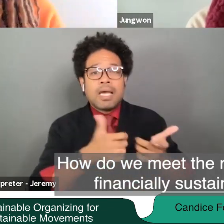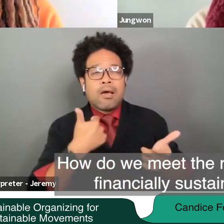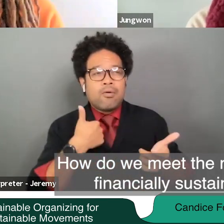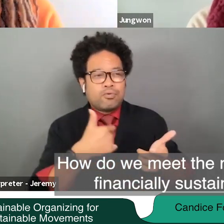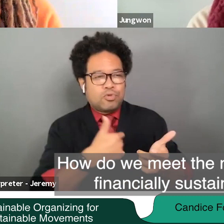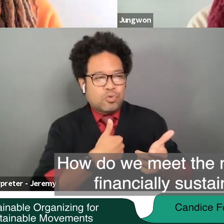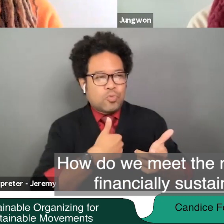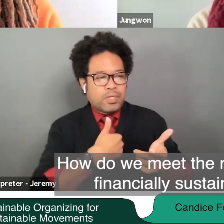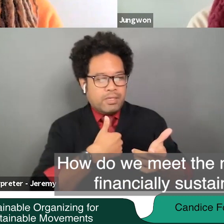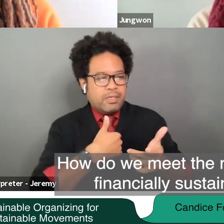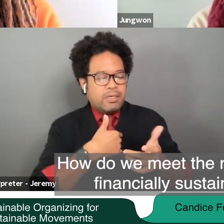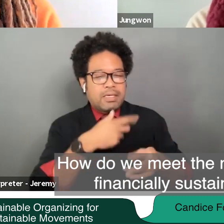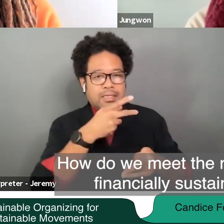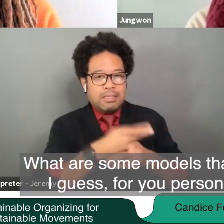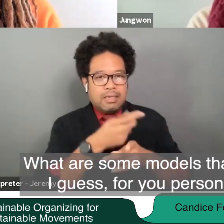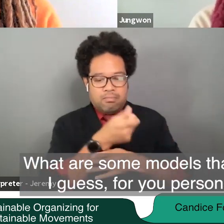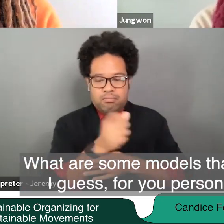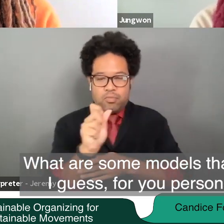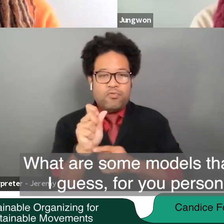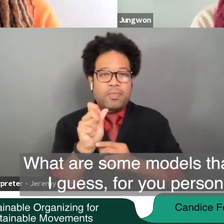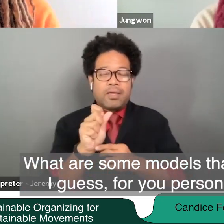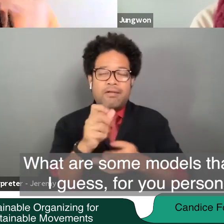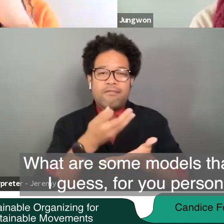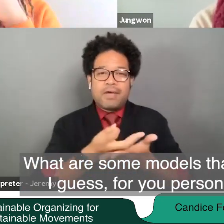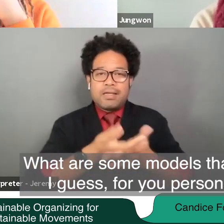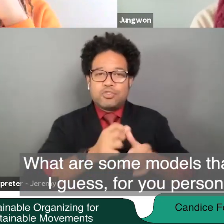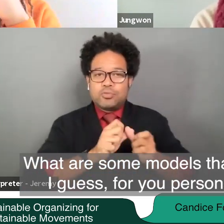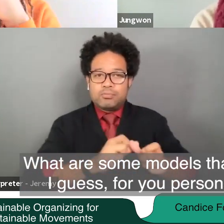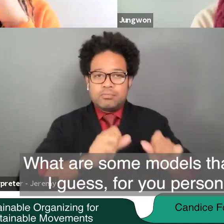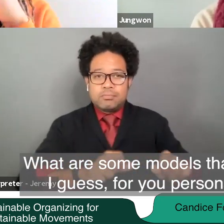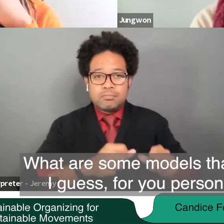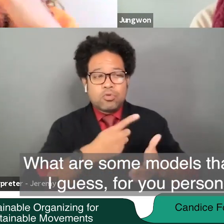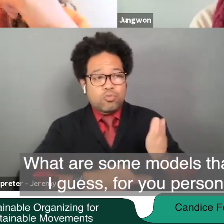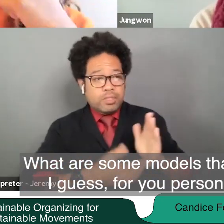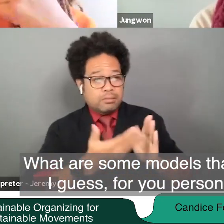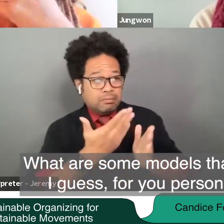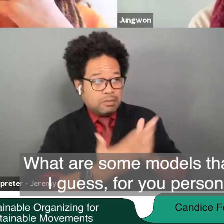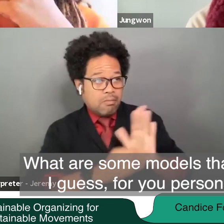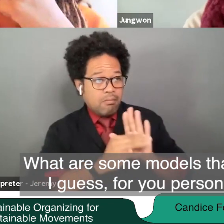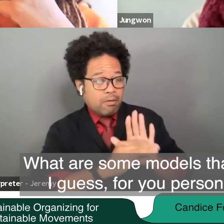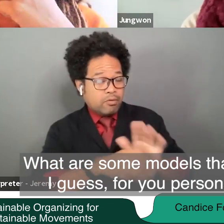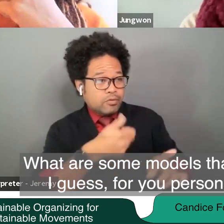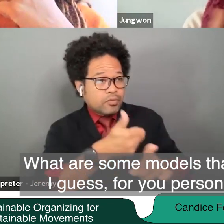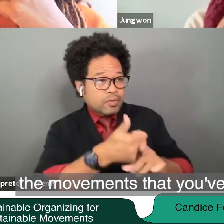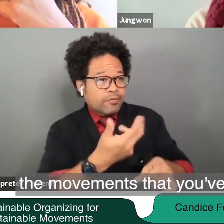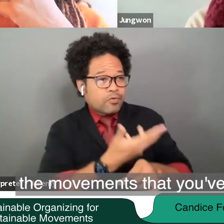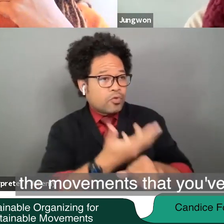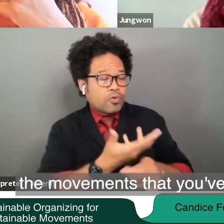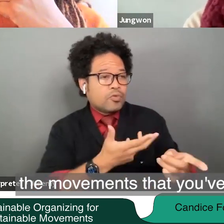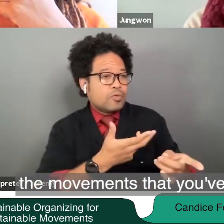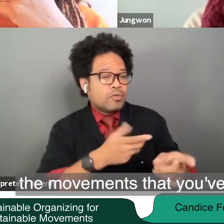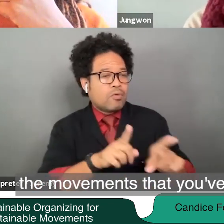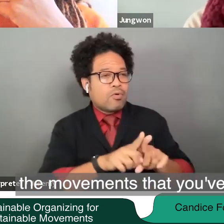movements financially sustainable? What are some models that have worked, I guess, for you personally, but also the